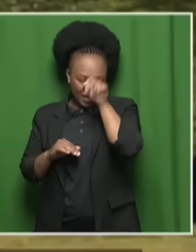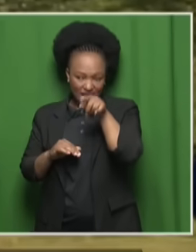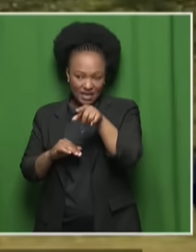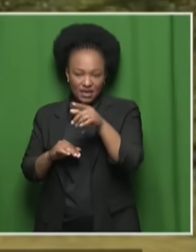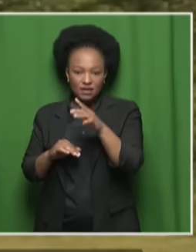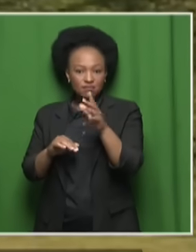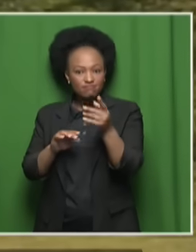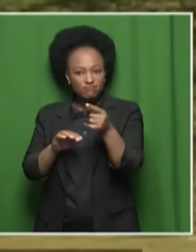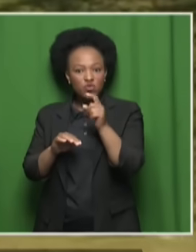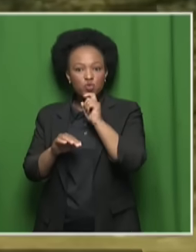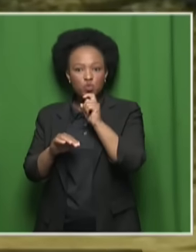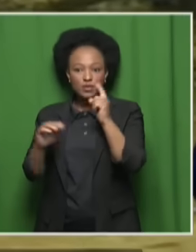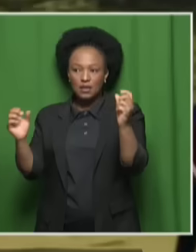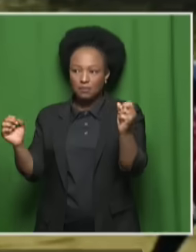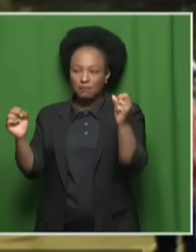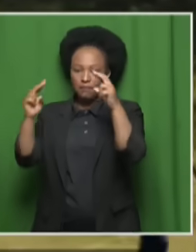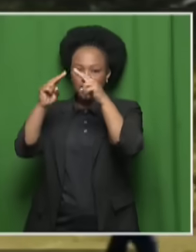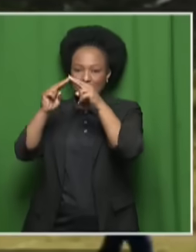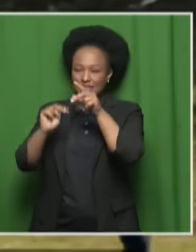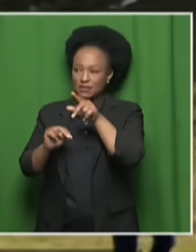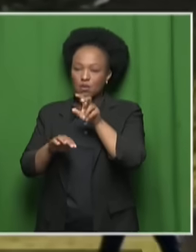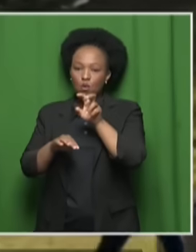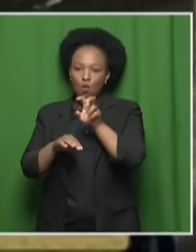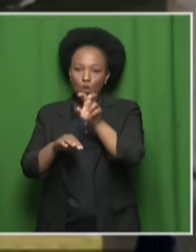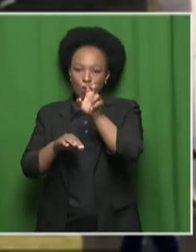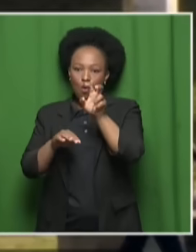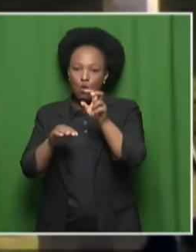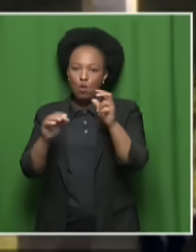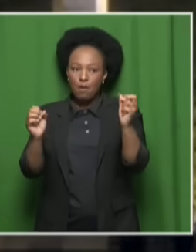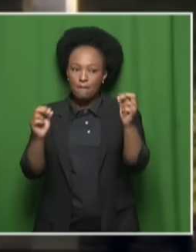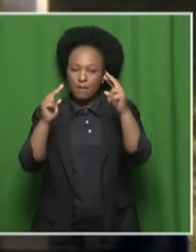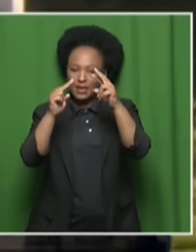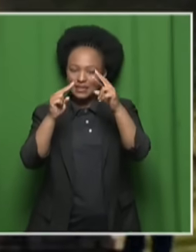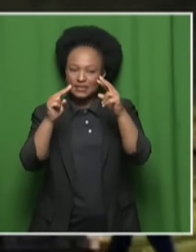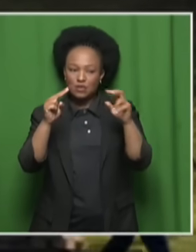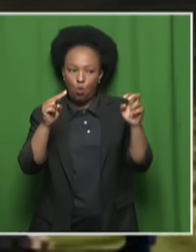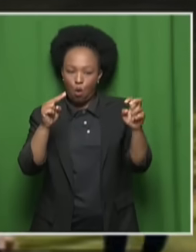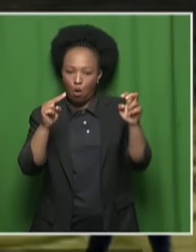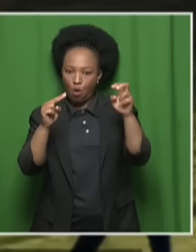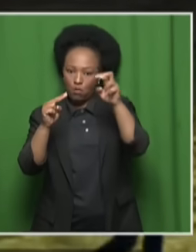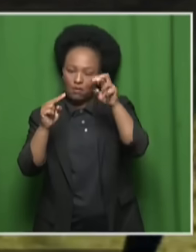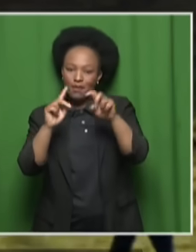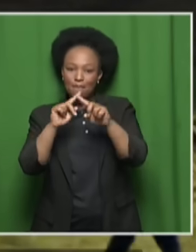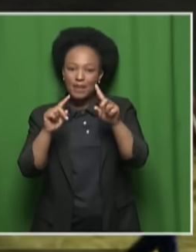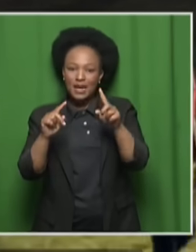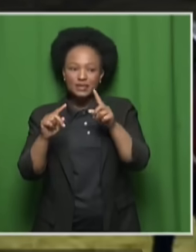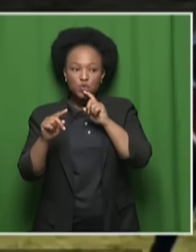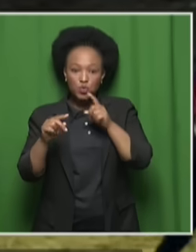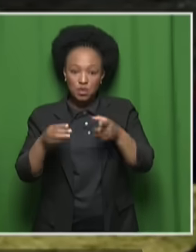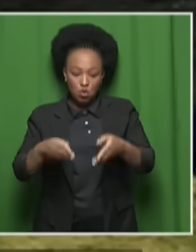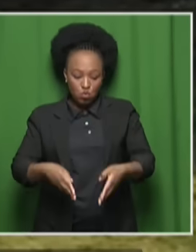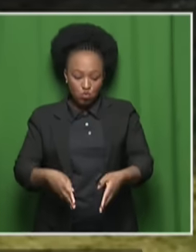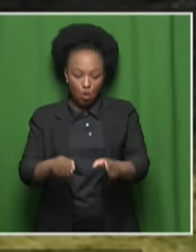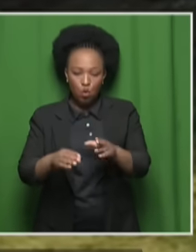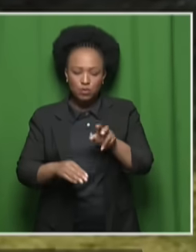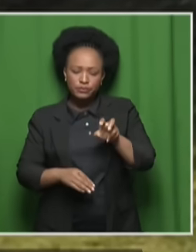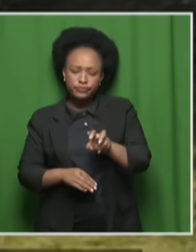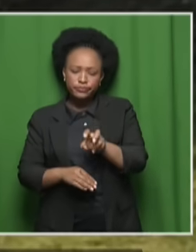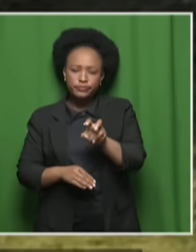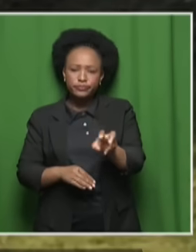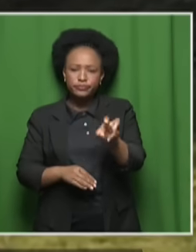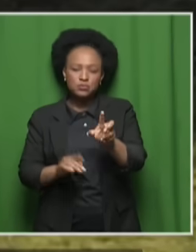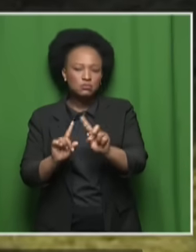use this bridge as they are not allowed to use this road. As I've mentioned that the motorcades ferrying the